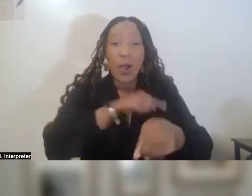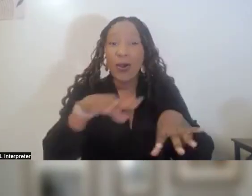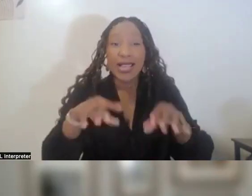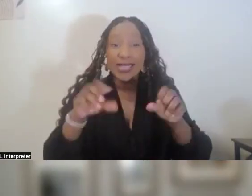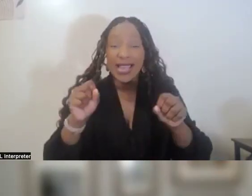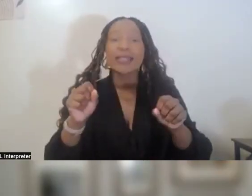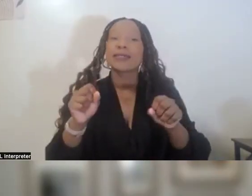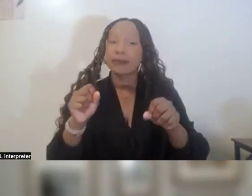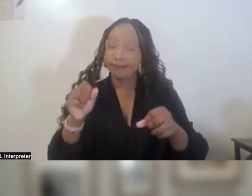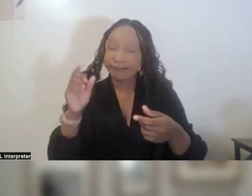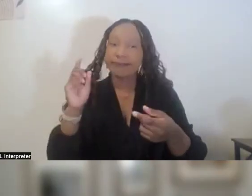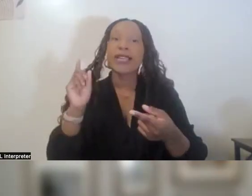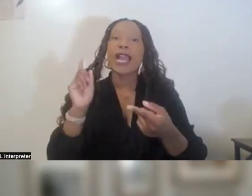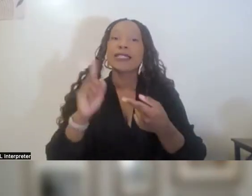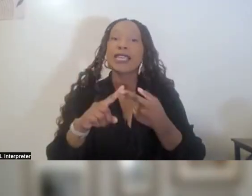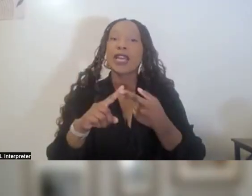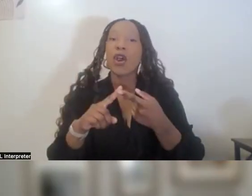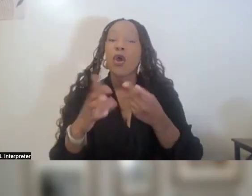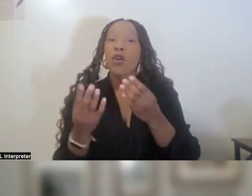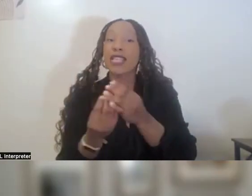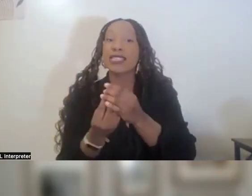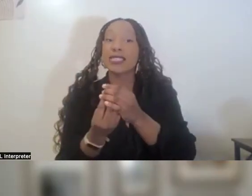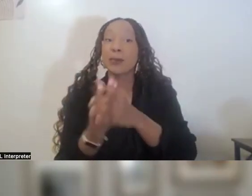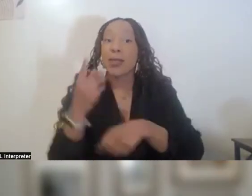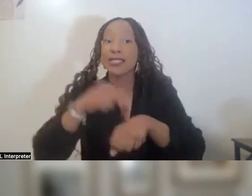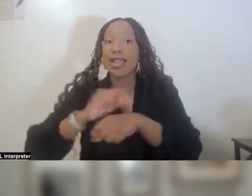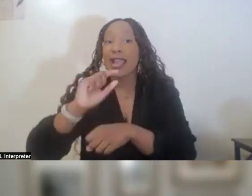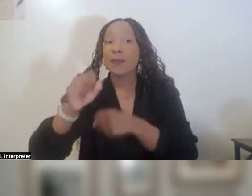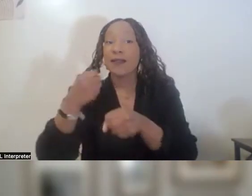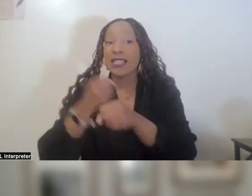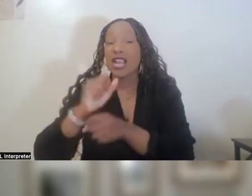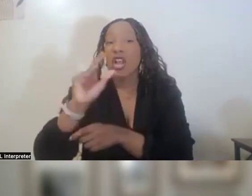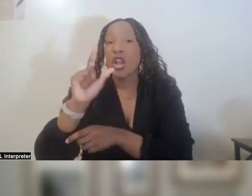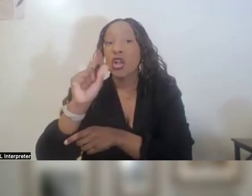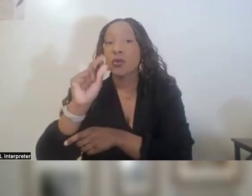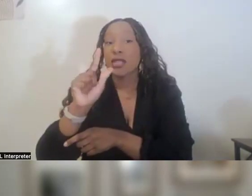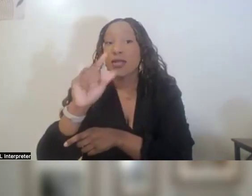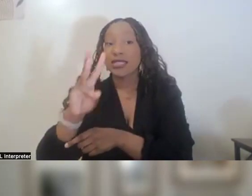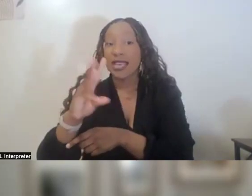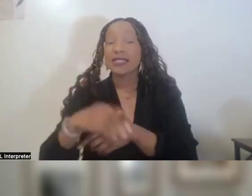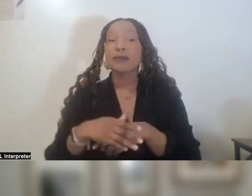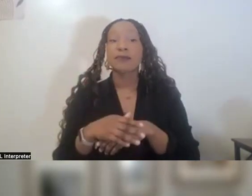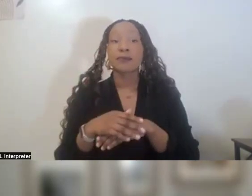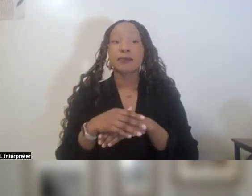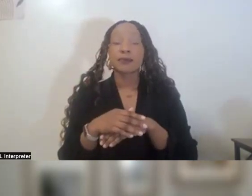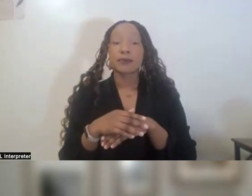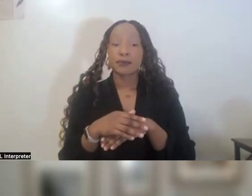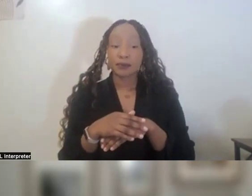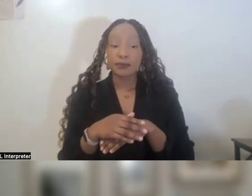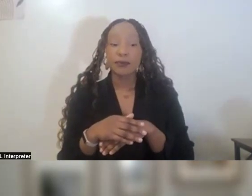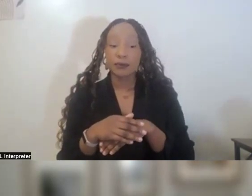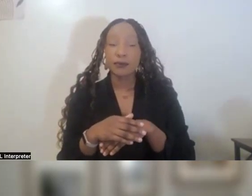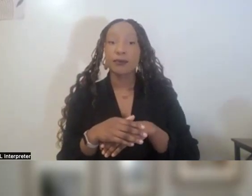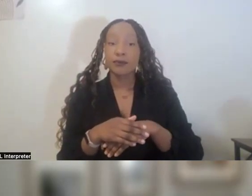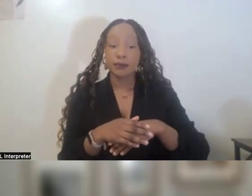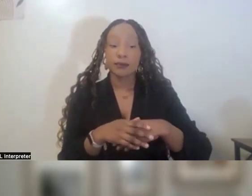uh, the springtime of 2026. Operations of construction are per DOB permit. So